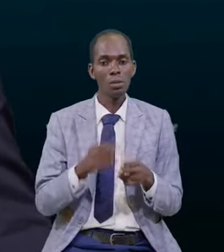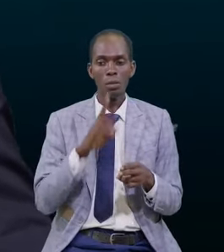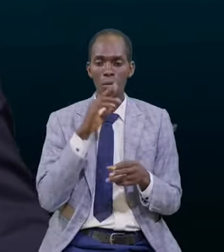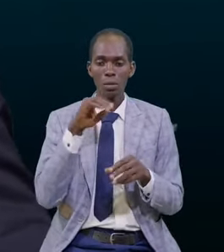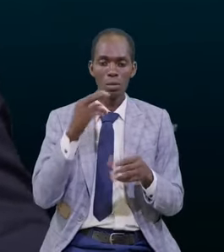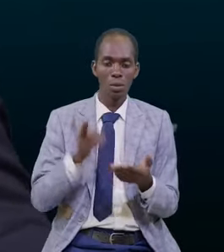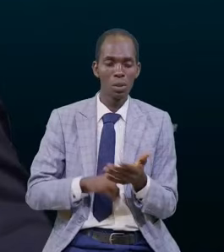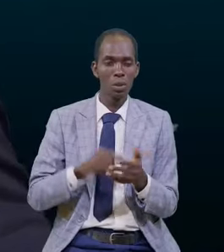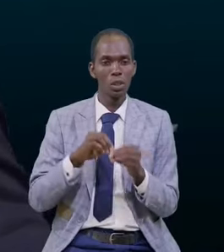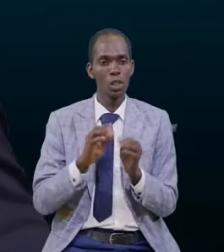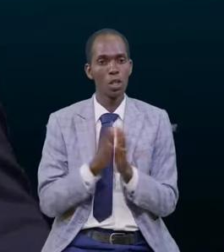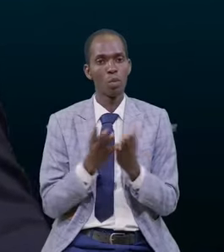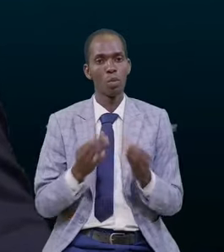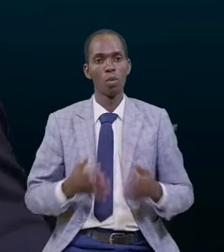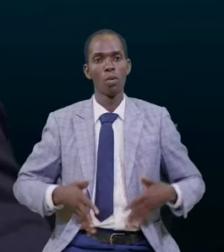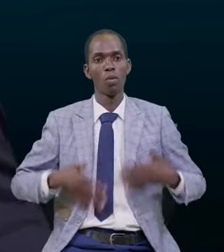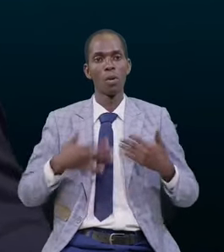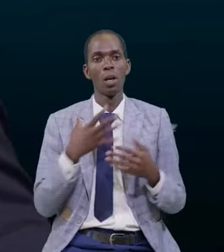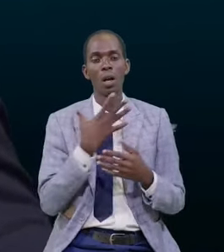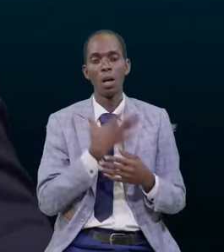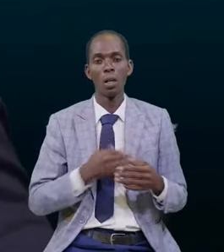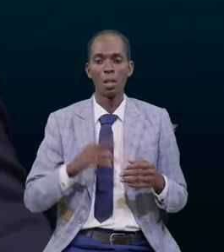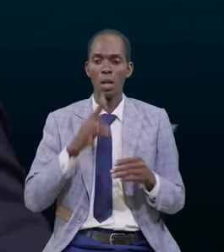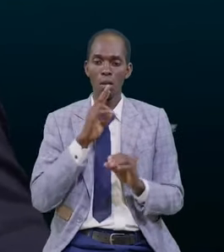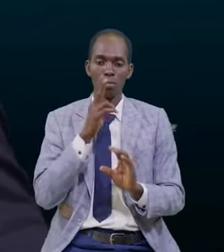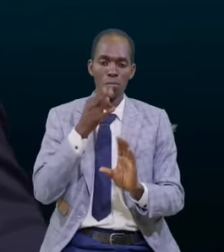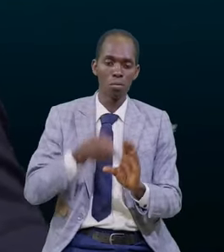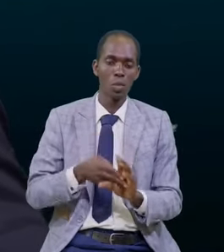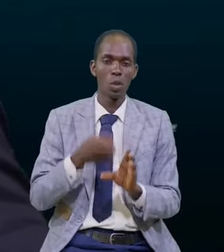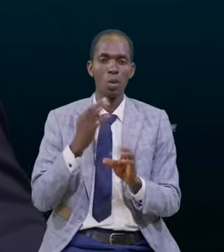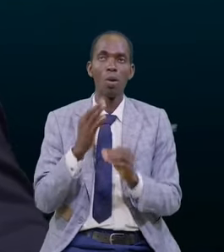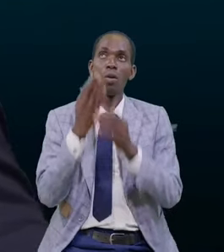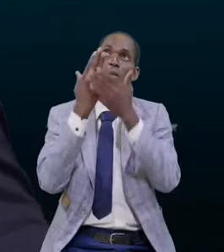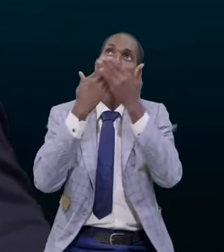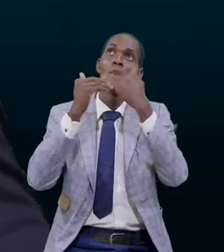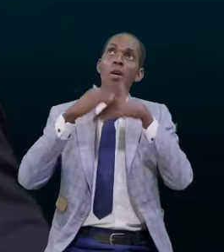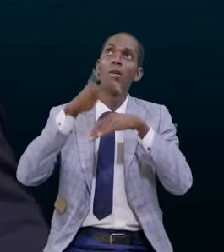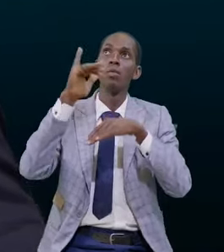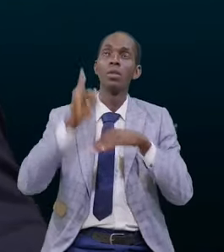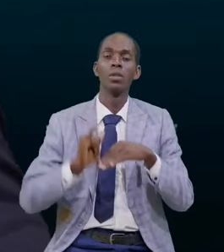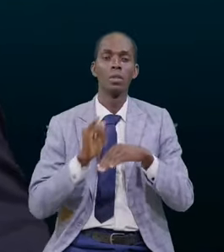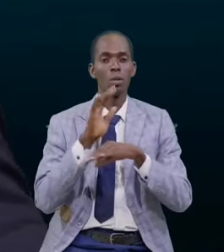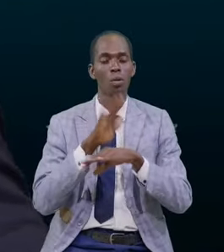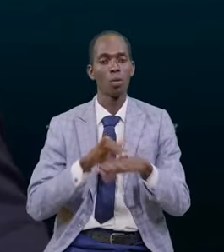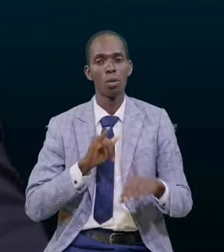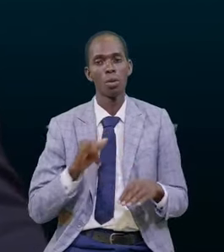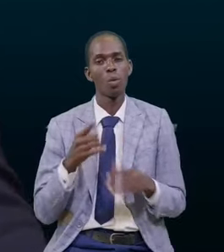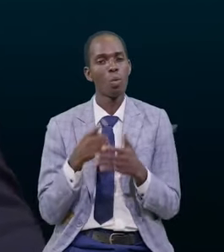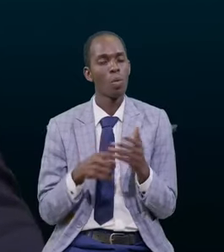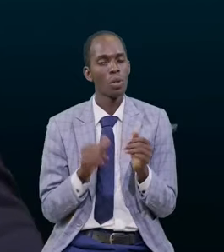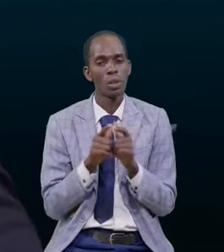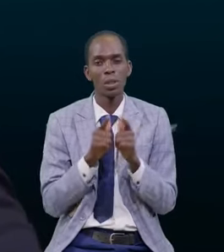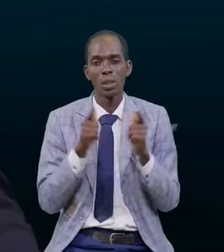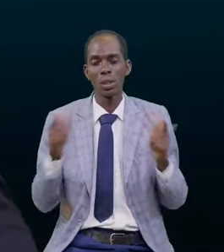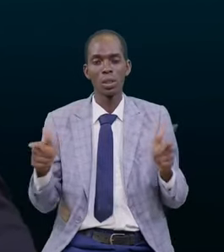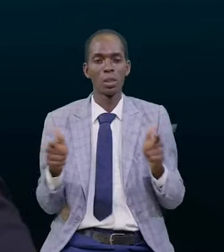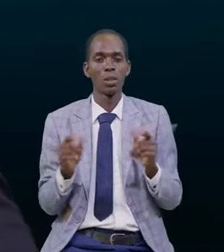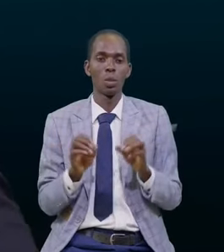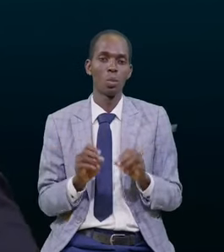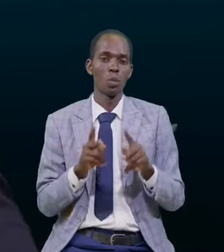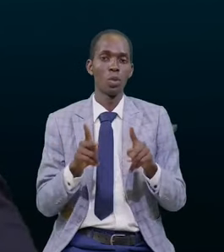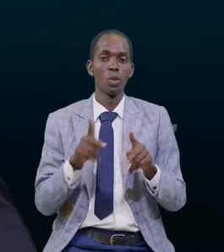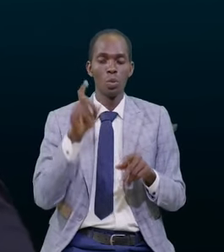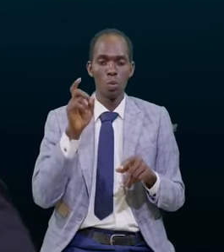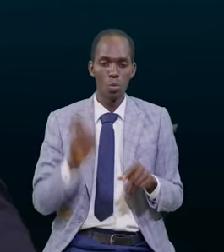are partakers of the Heavenly calling what a privilege now we need to balance privilege with